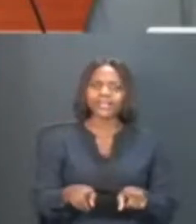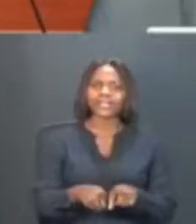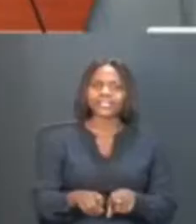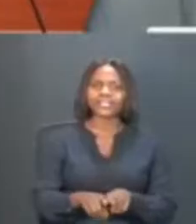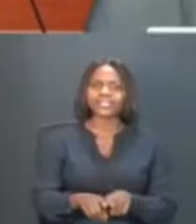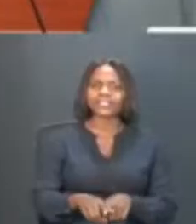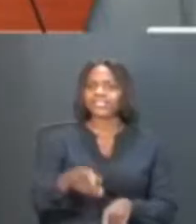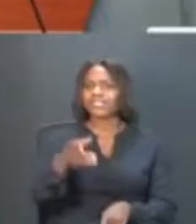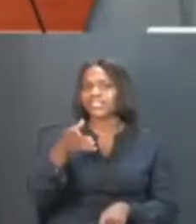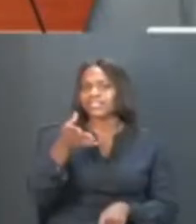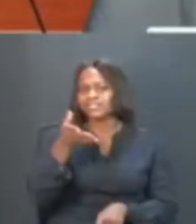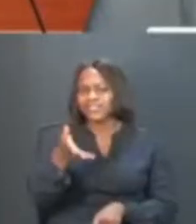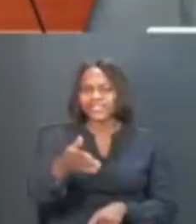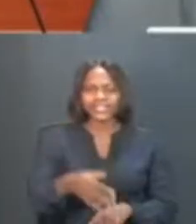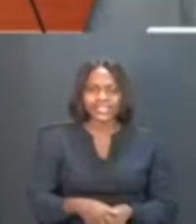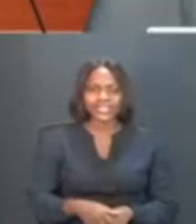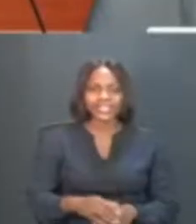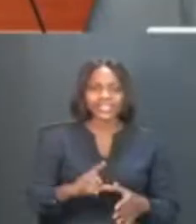to my country.